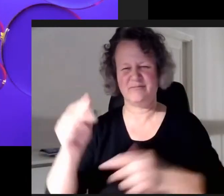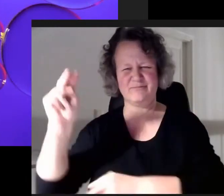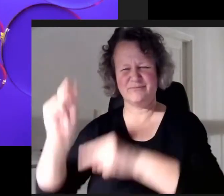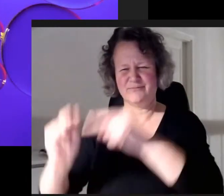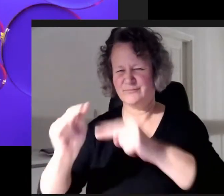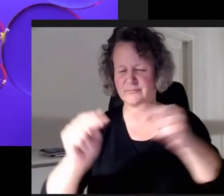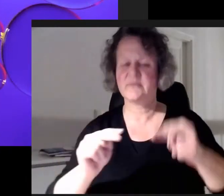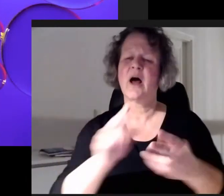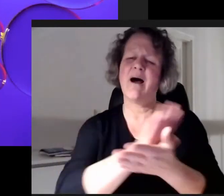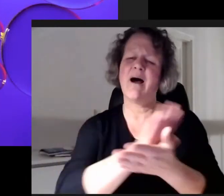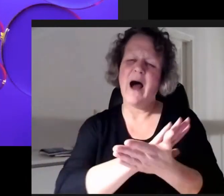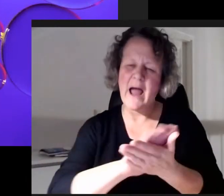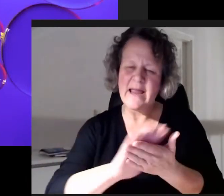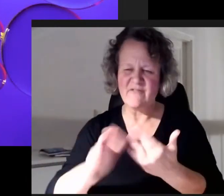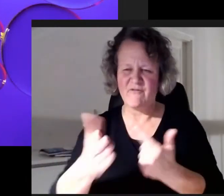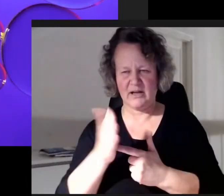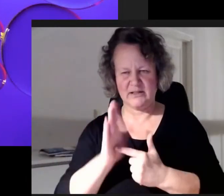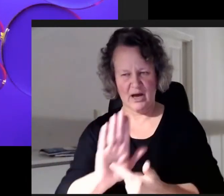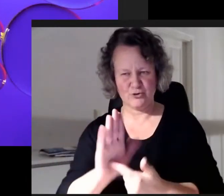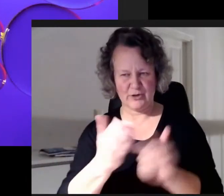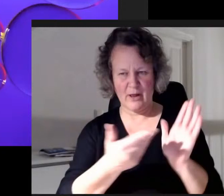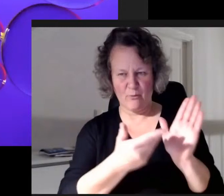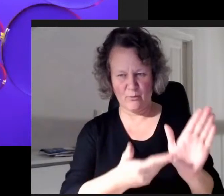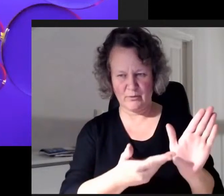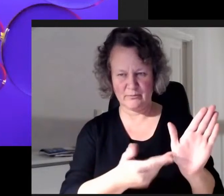in the chat. It's a very simplified